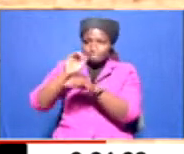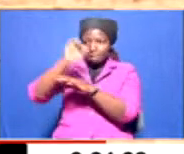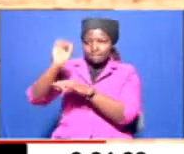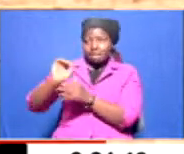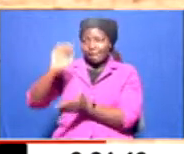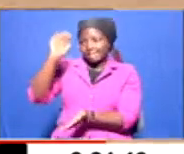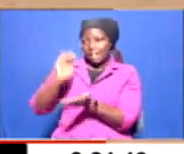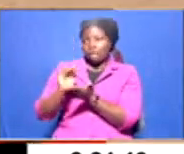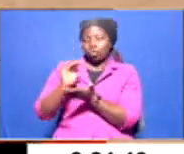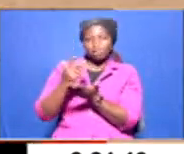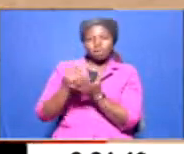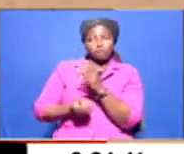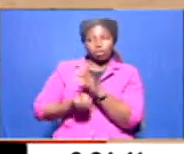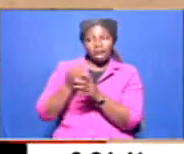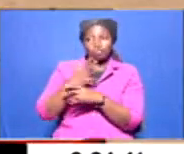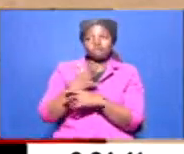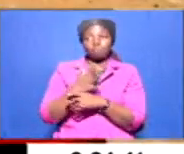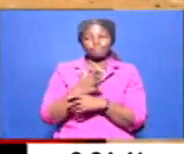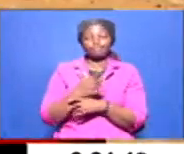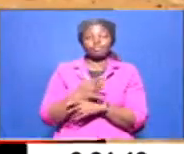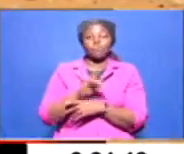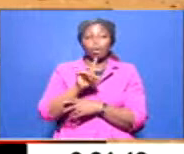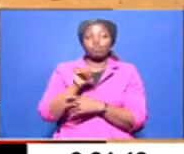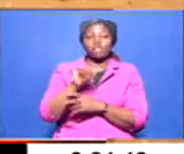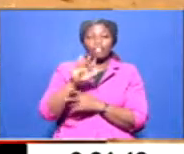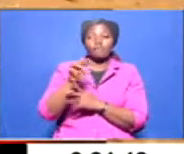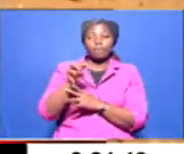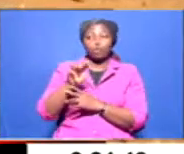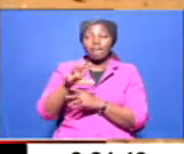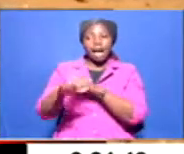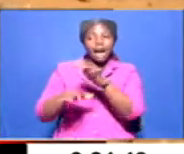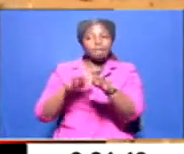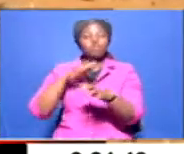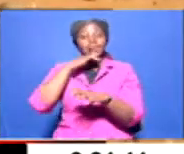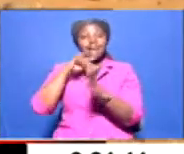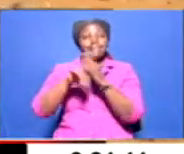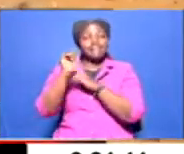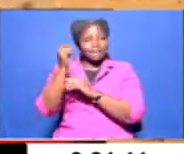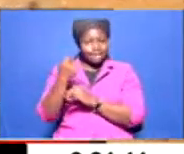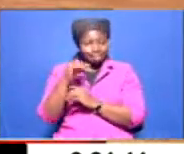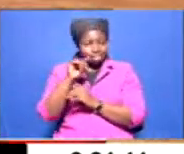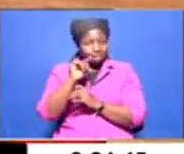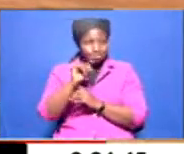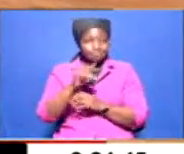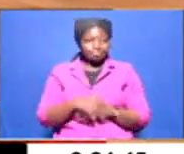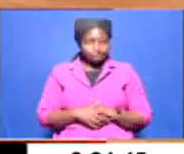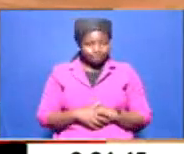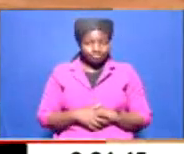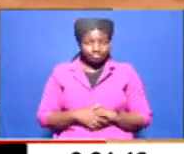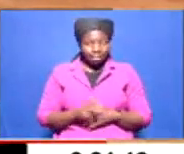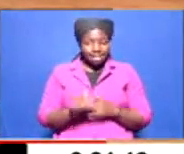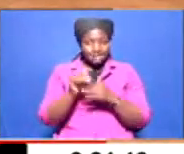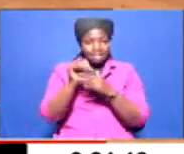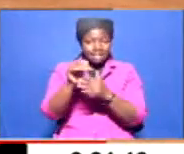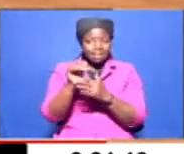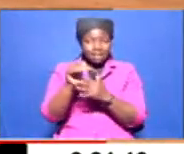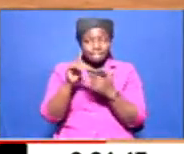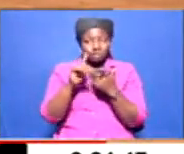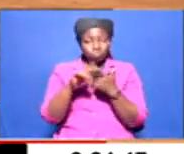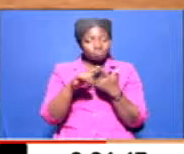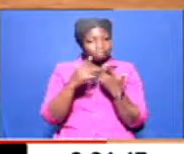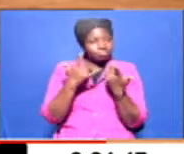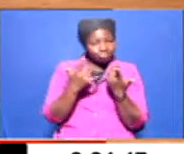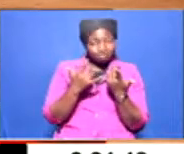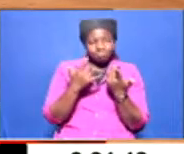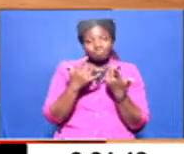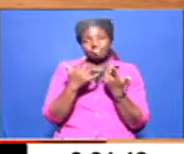for 1.5 million livestock deaths in Kenya. This devastation of the livelihoods of pastoralists and farmers is increasing the number